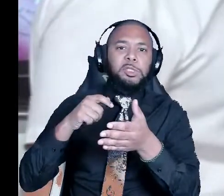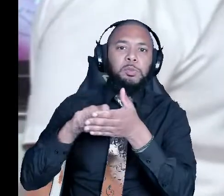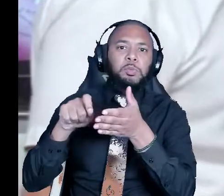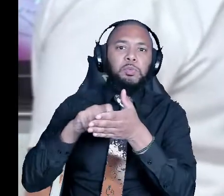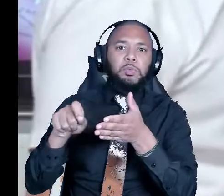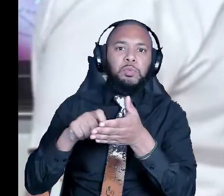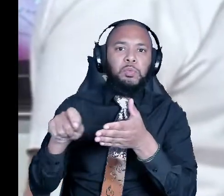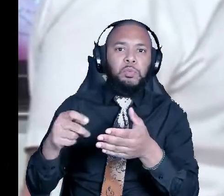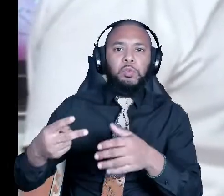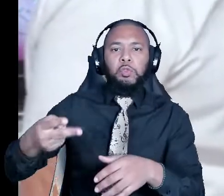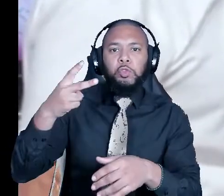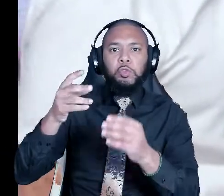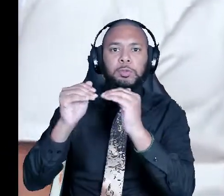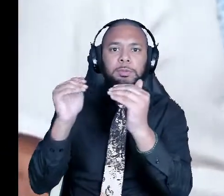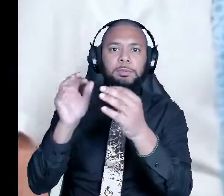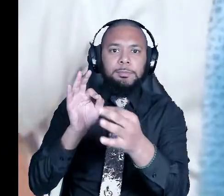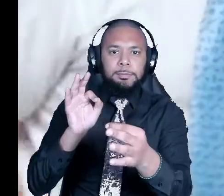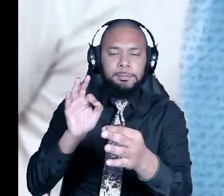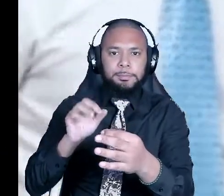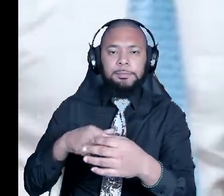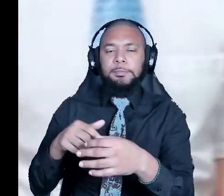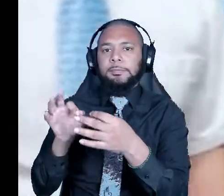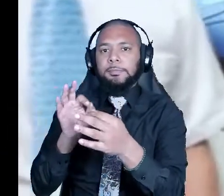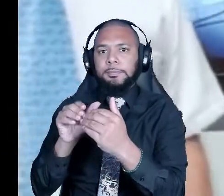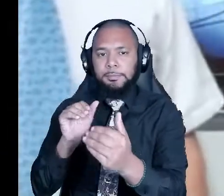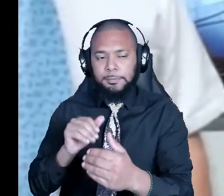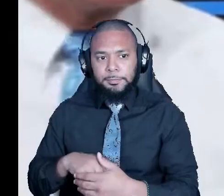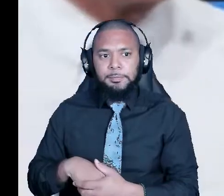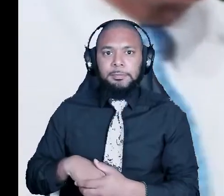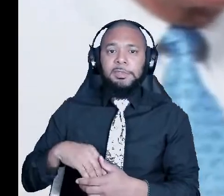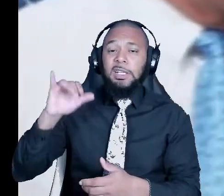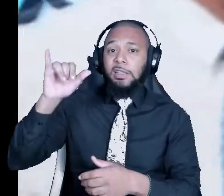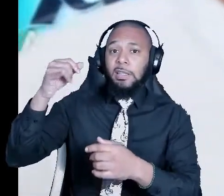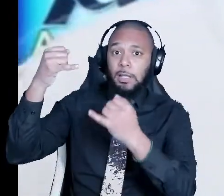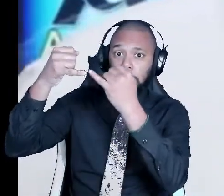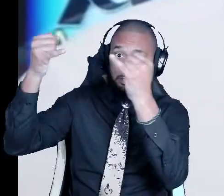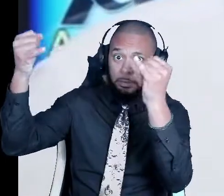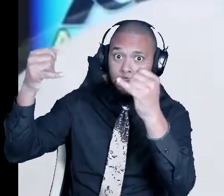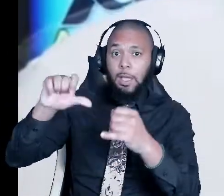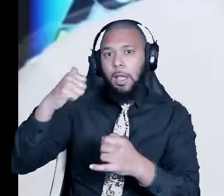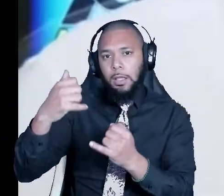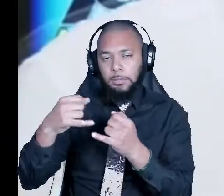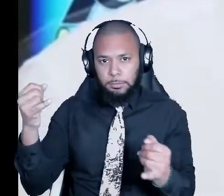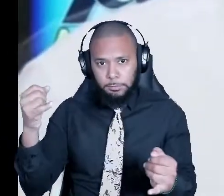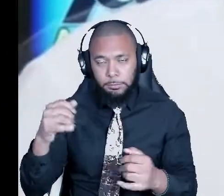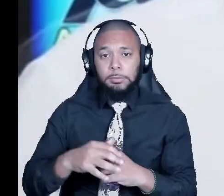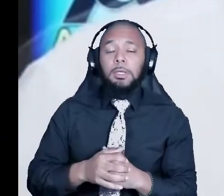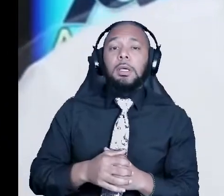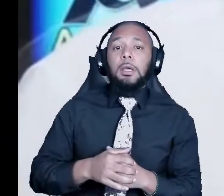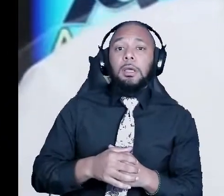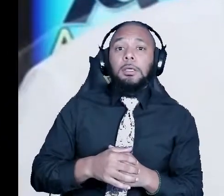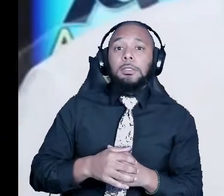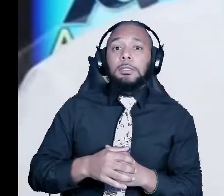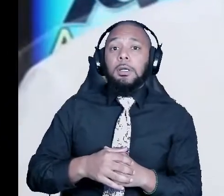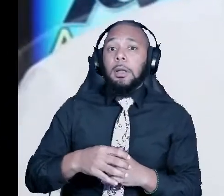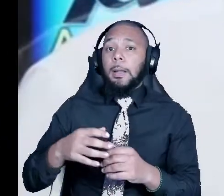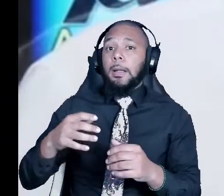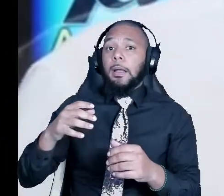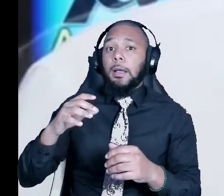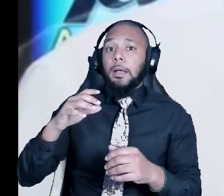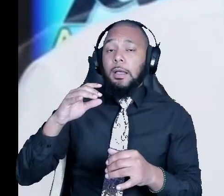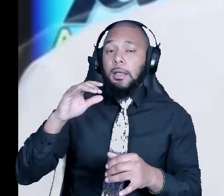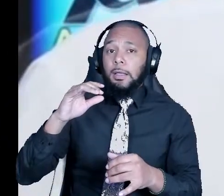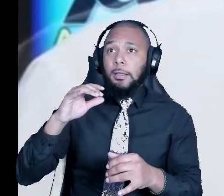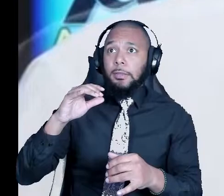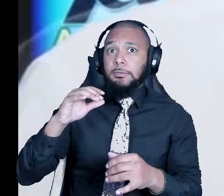This is a line, and this is a different line. And there will be one point that lies on both lines, and that's what we're